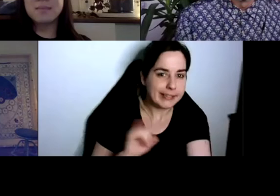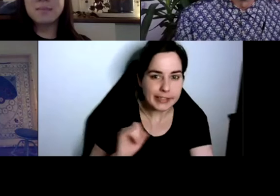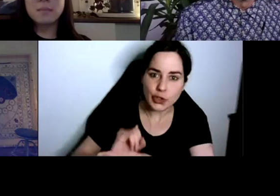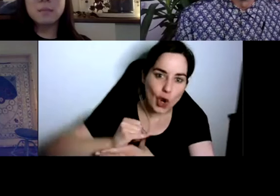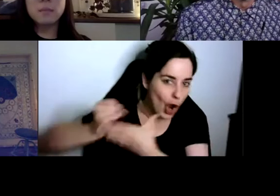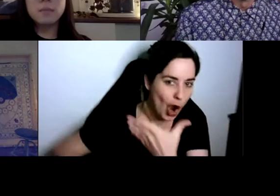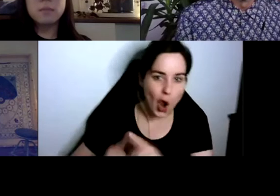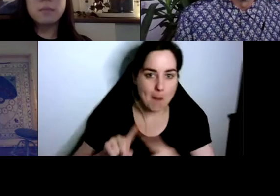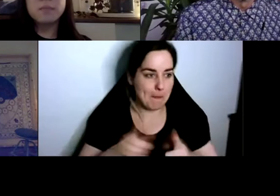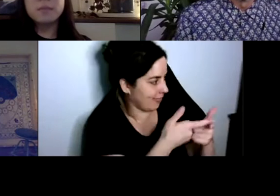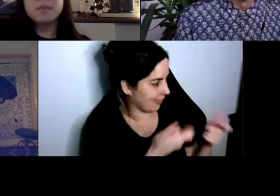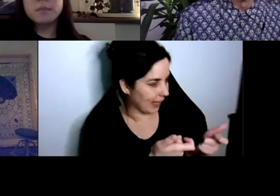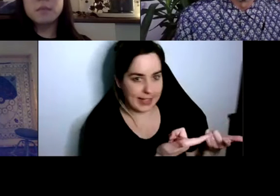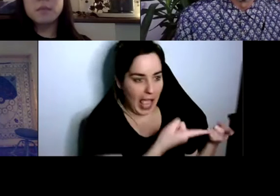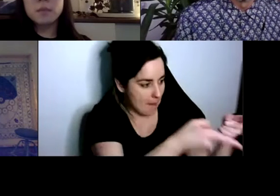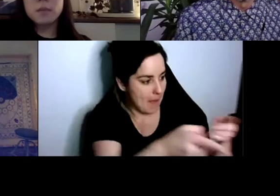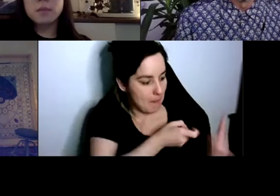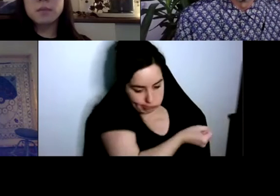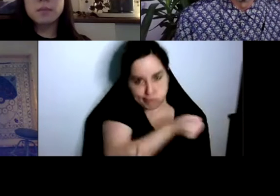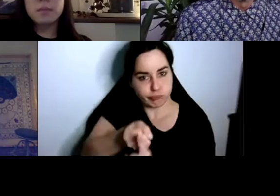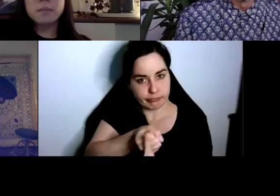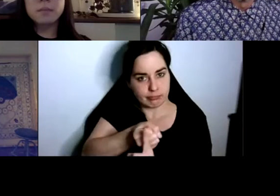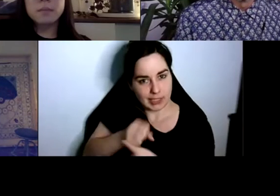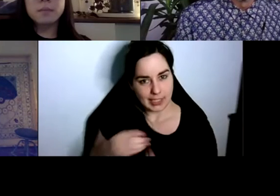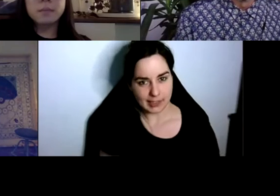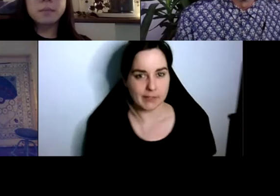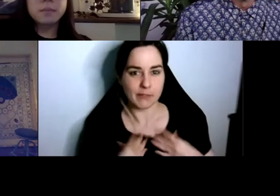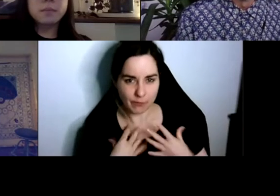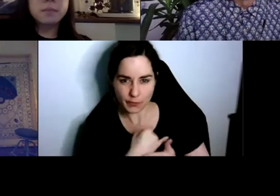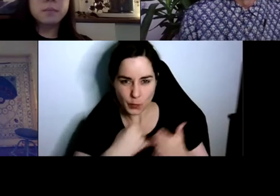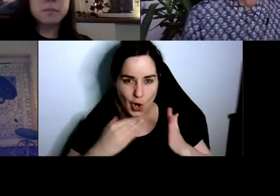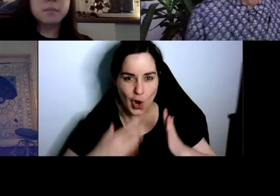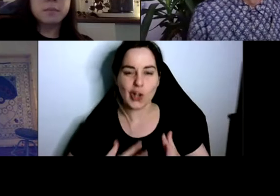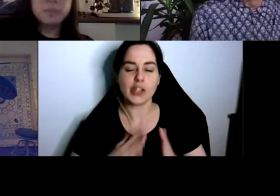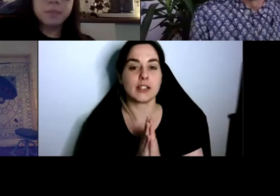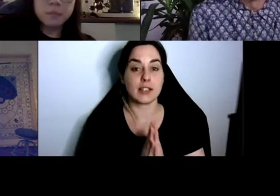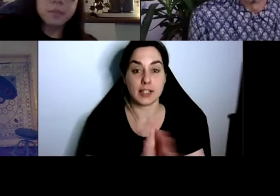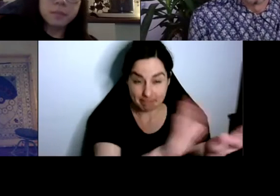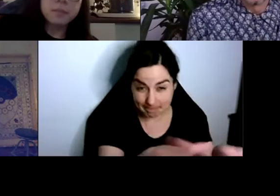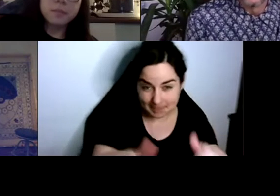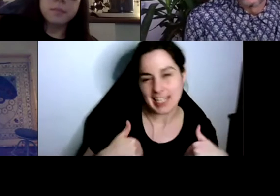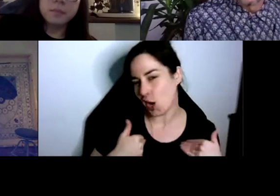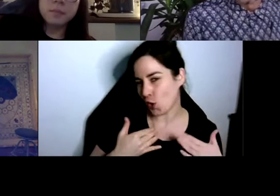arts. Because one thing I often say to younger artists and curators is that,